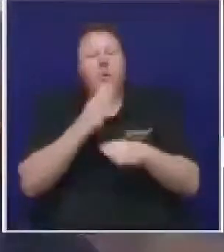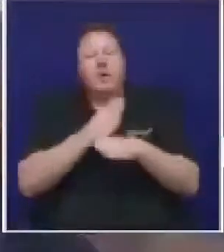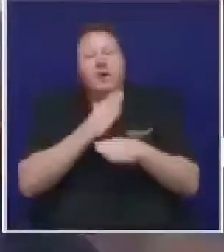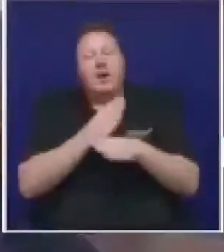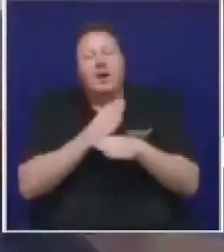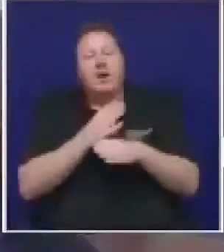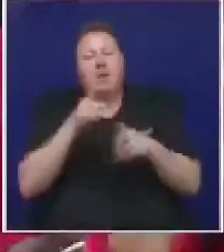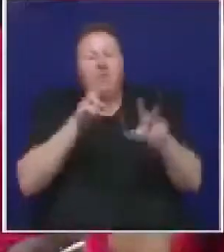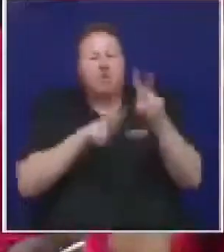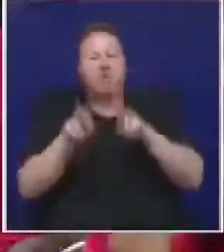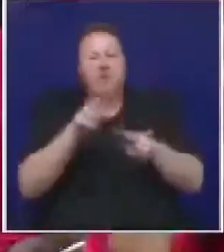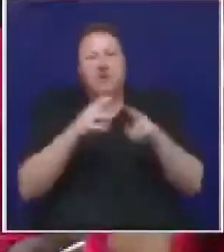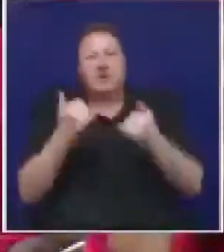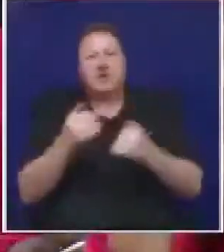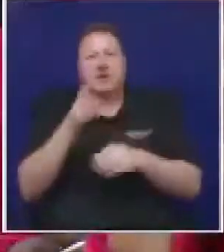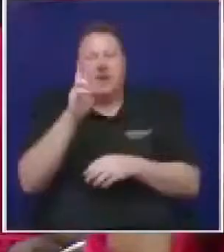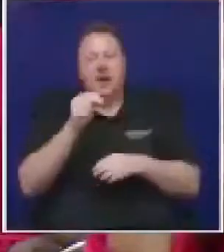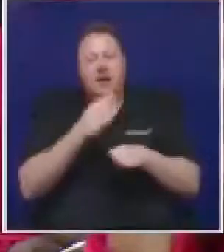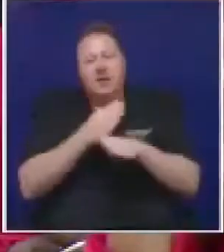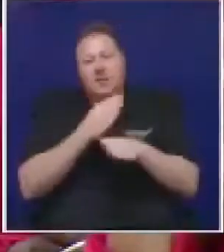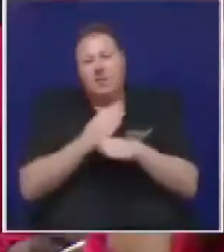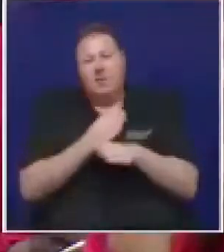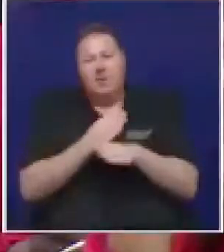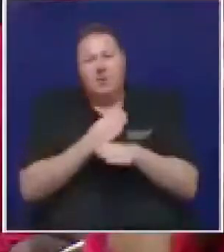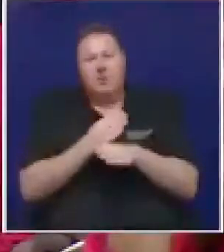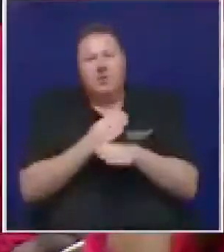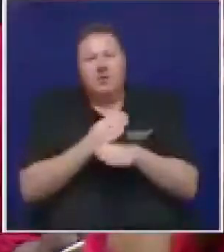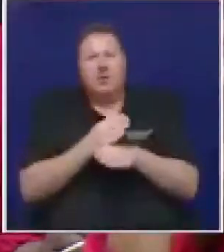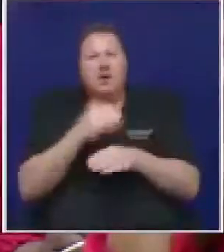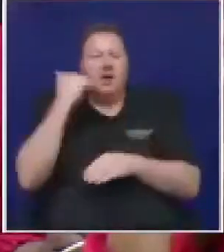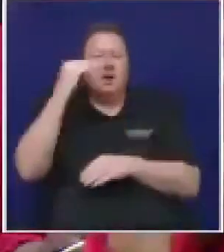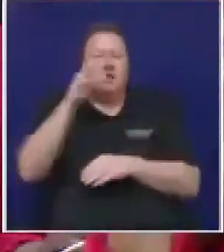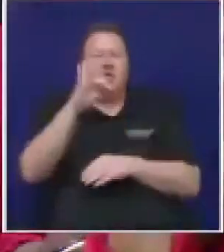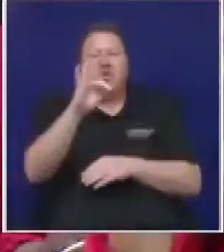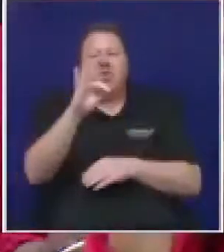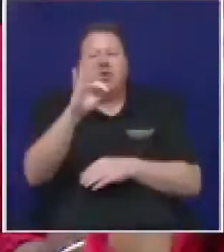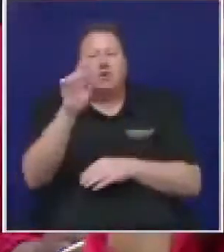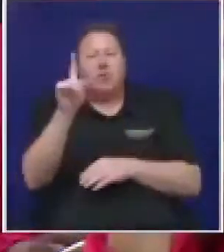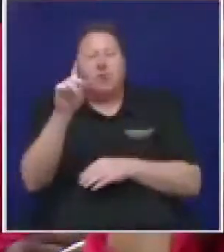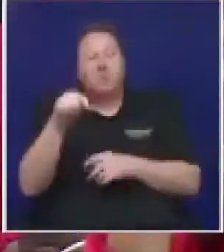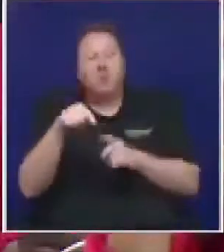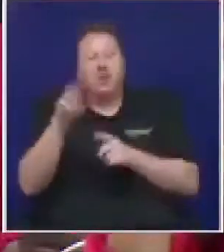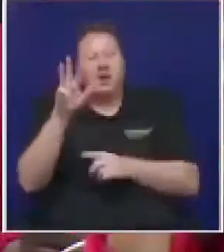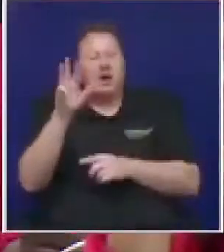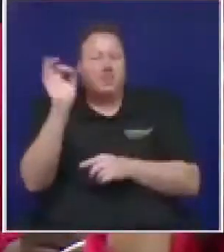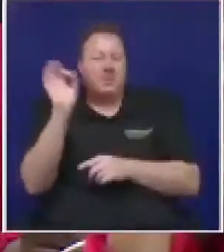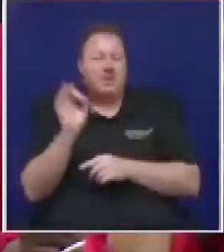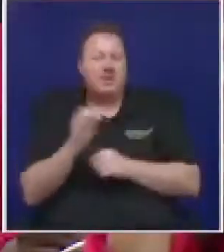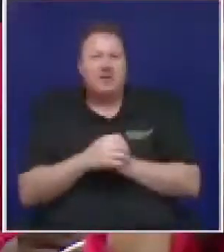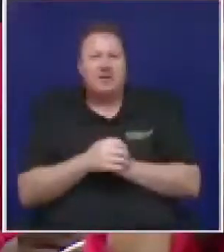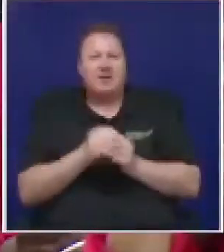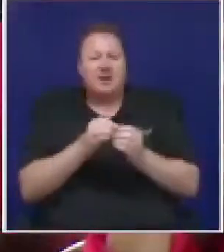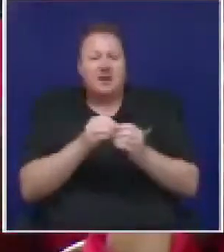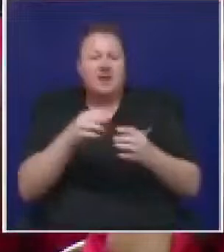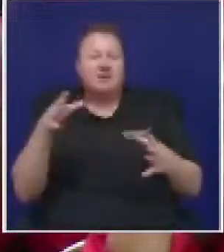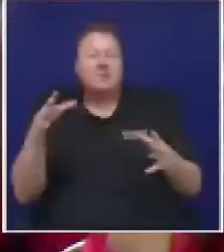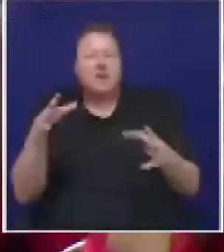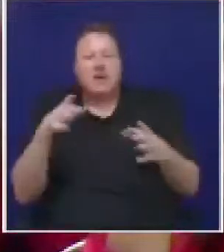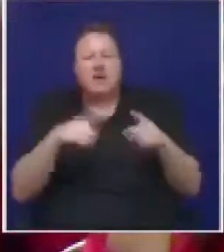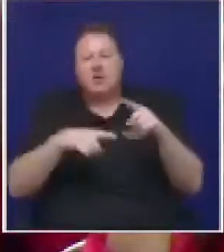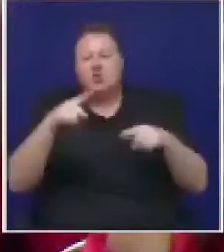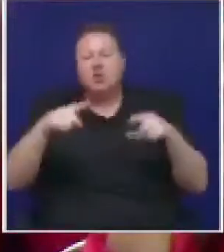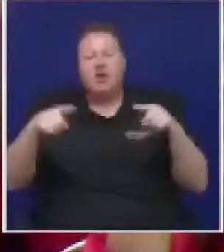today, indicating that unemployment is stubbornly high at 31.9%, while the expanded rate